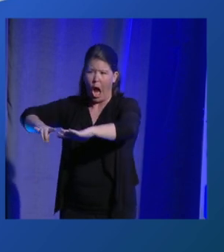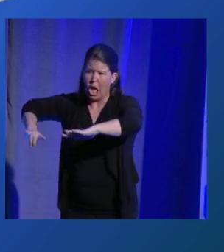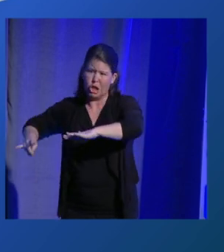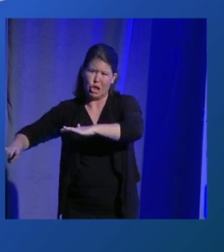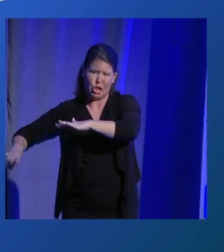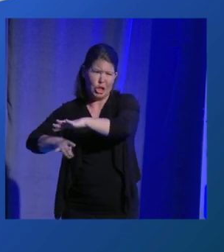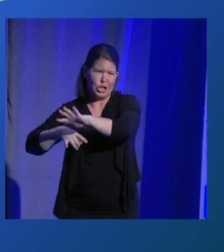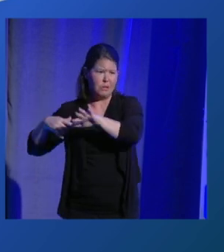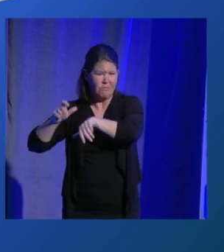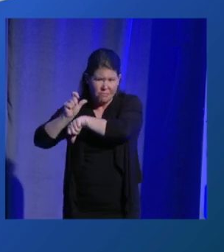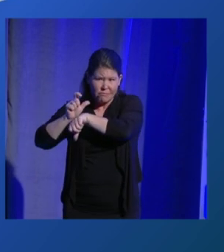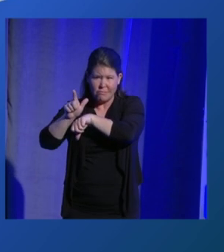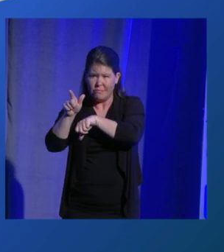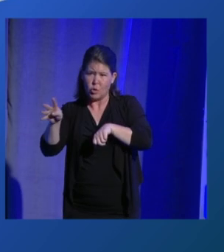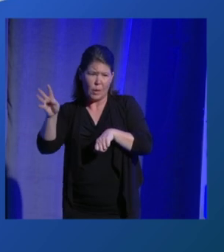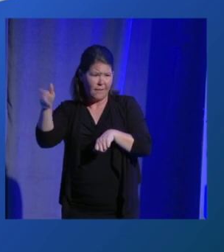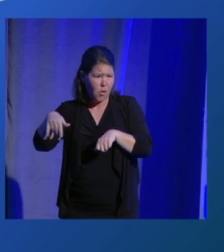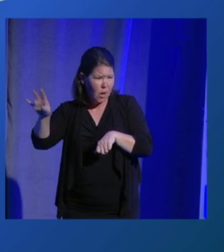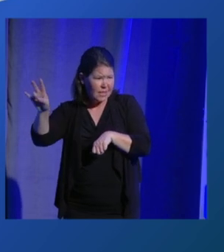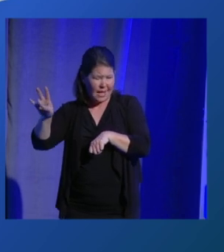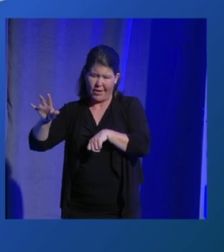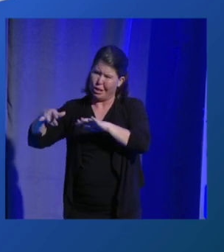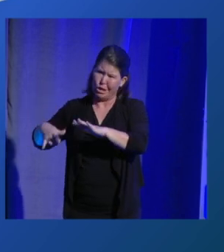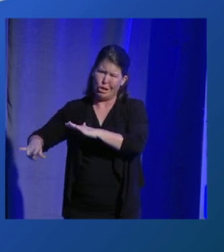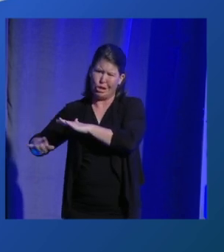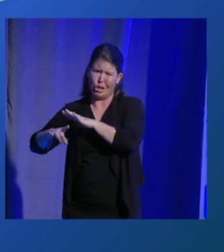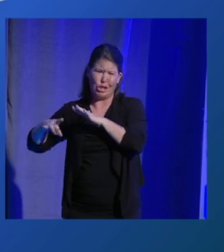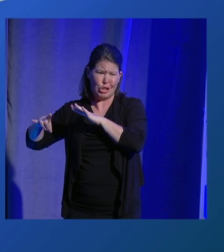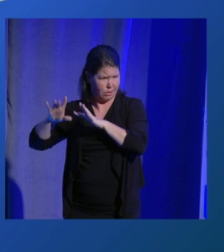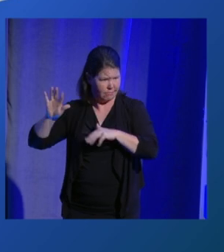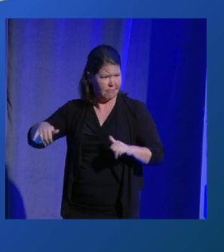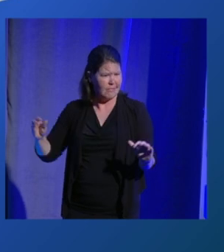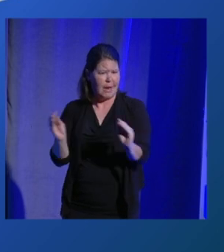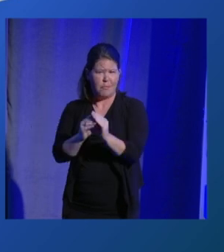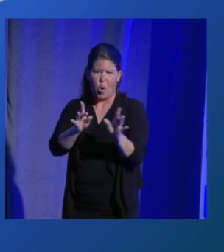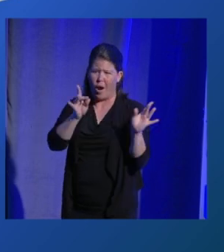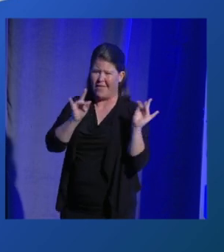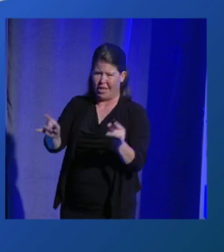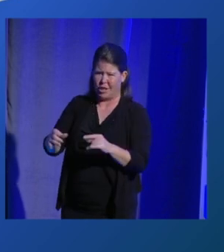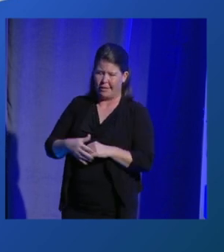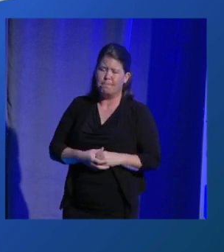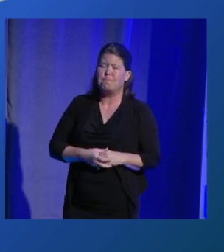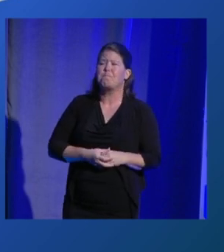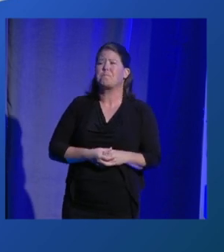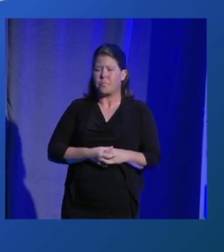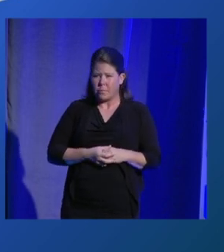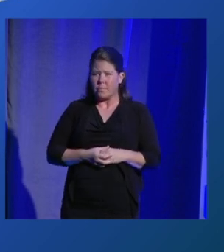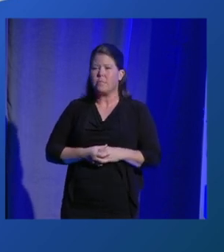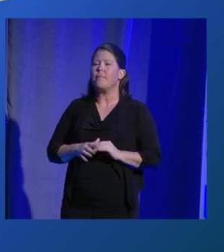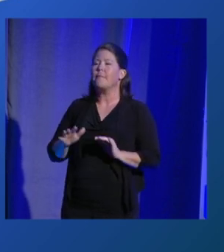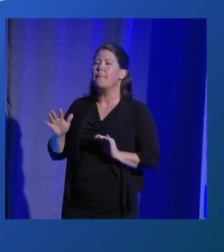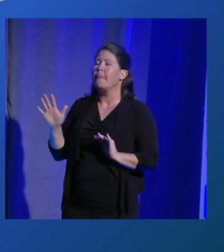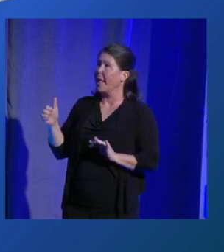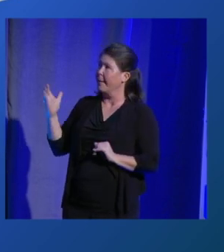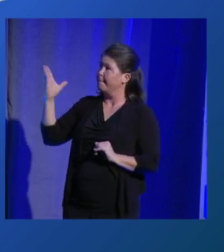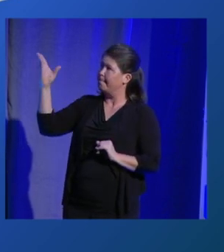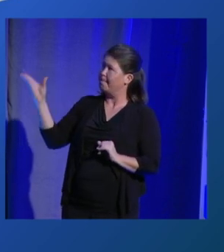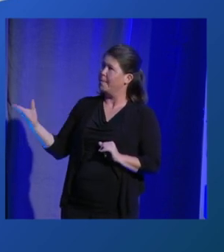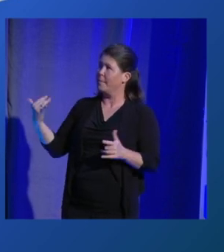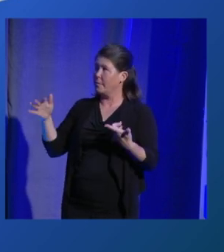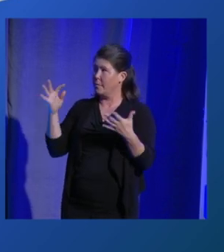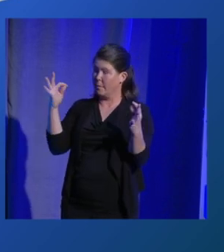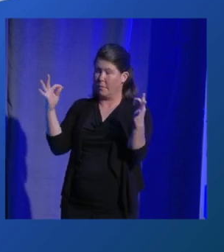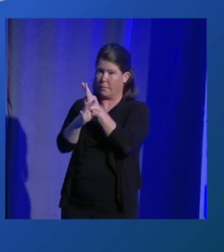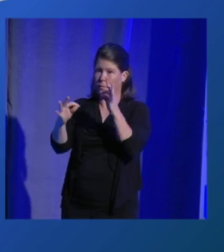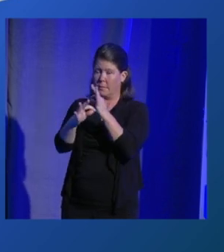efficient platform um I know this is a bit of an eye chart but these are just the instruments and the